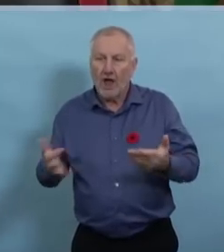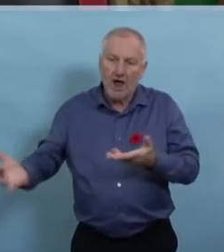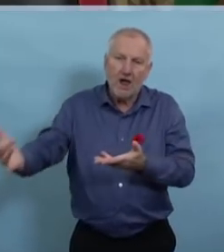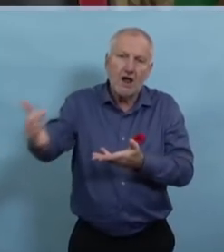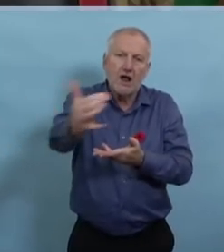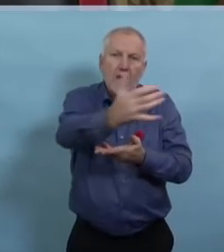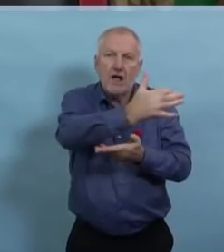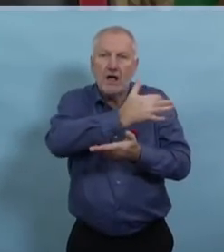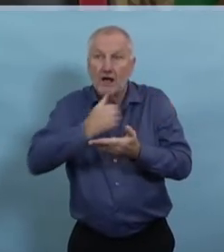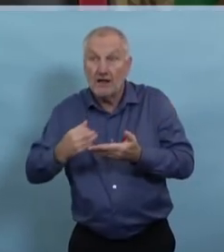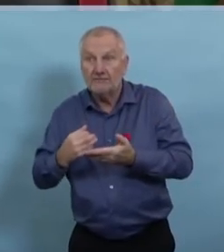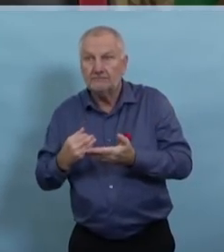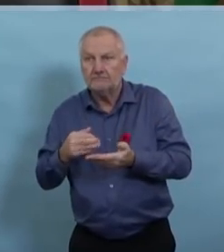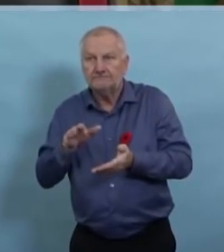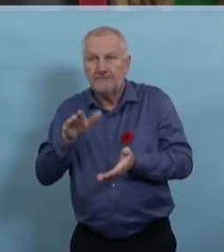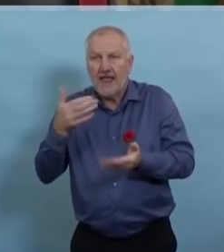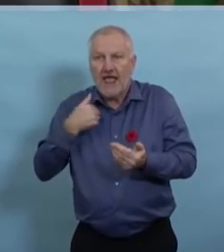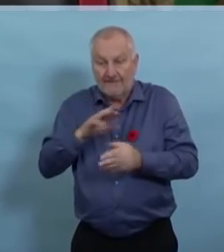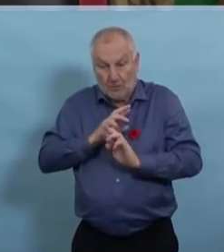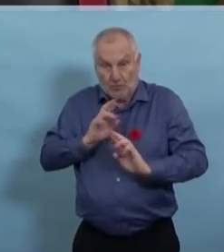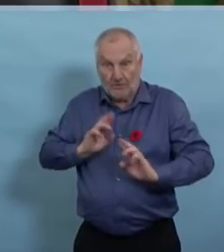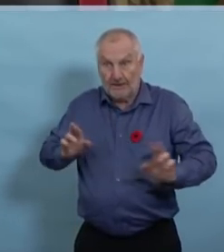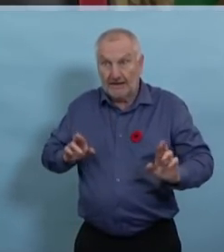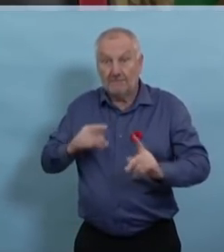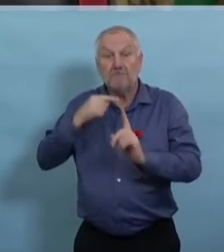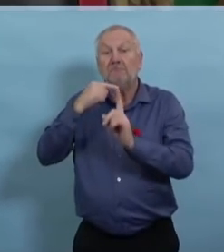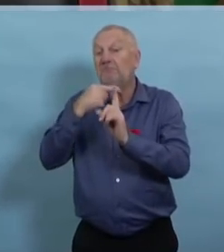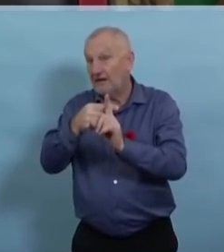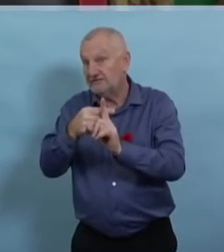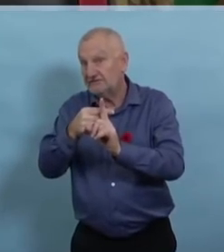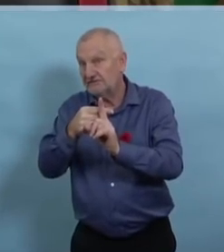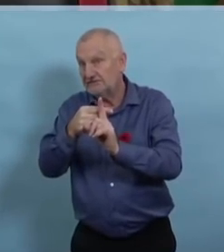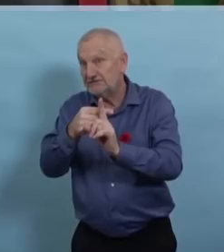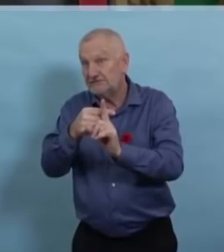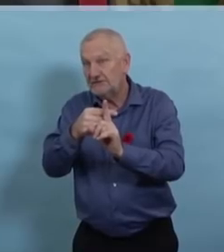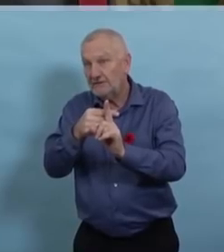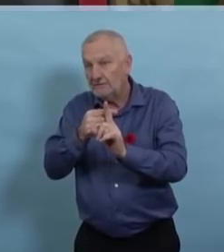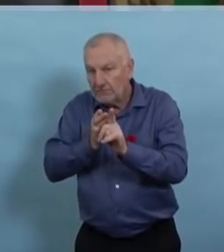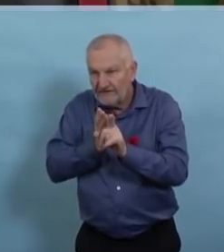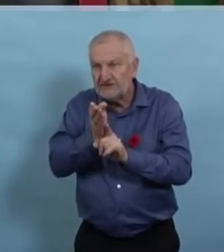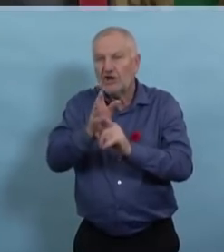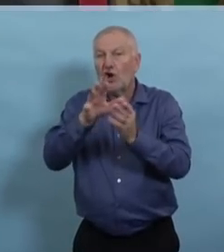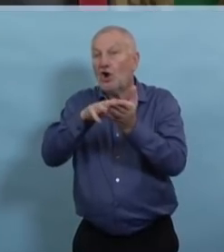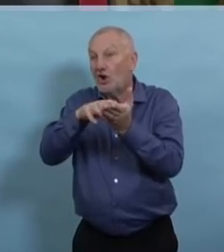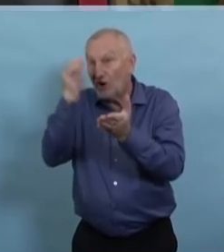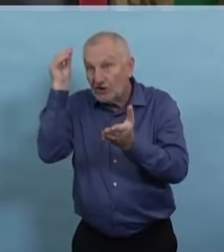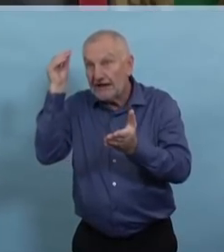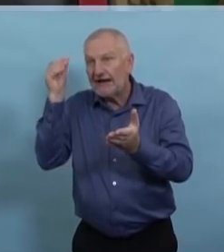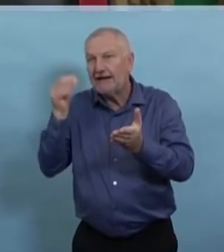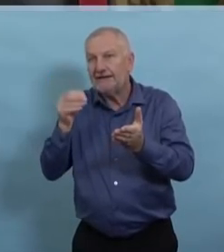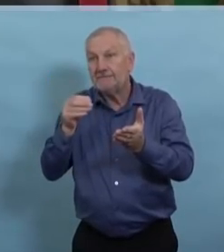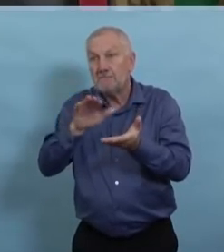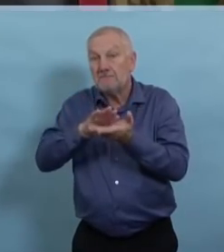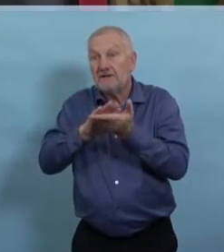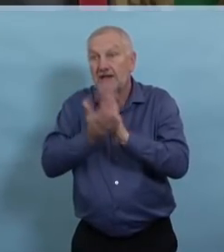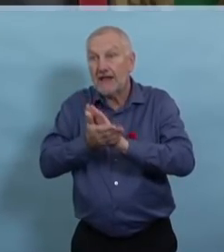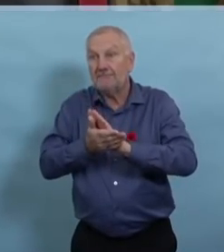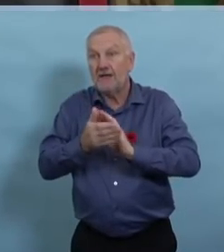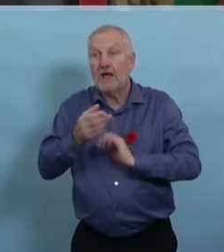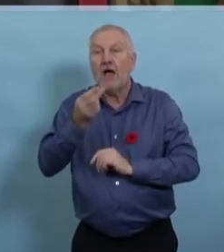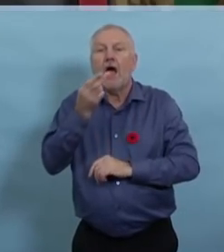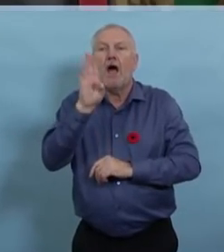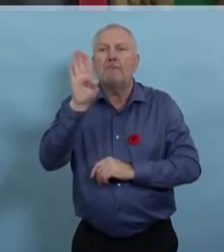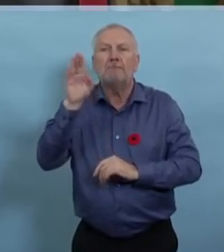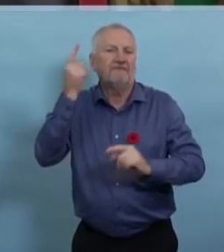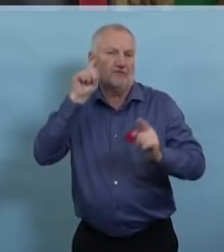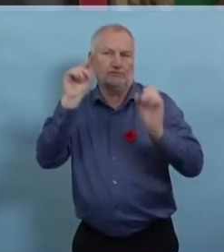enhancing professional learning and creating a hub to support teachers. And that would include instructional coaching,